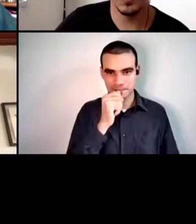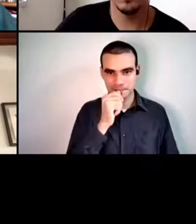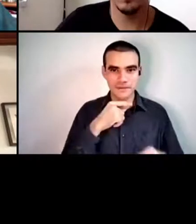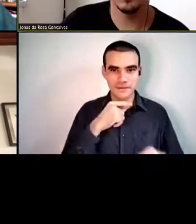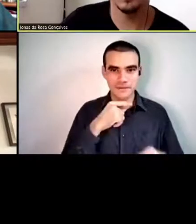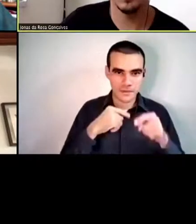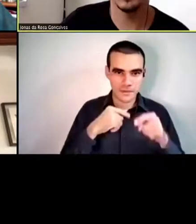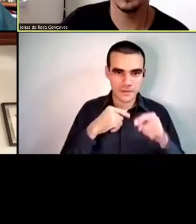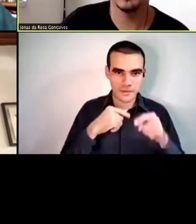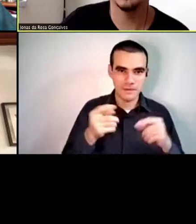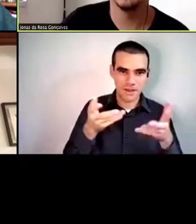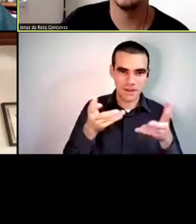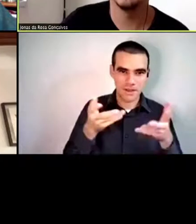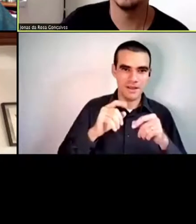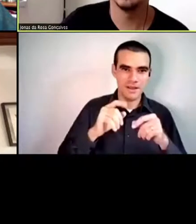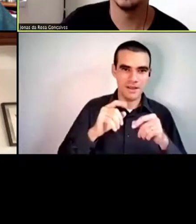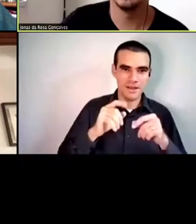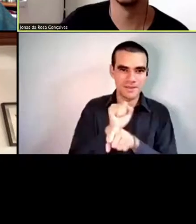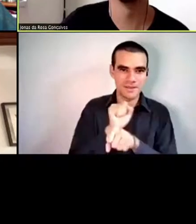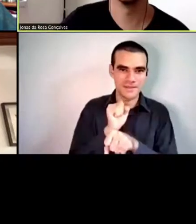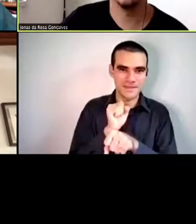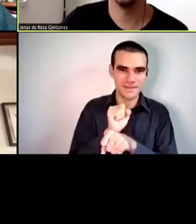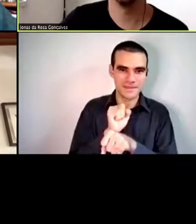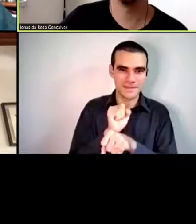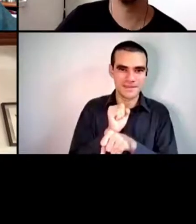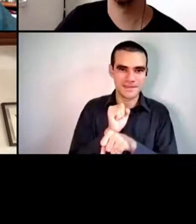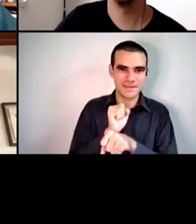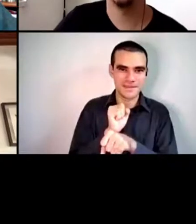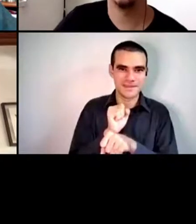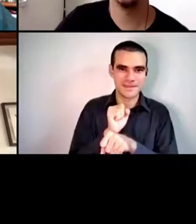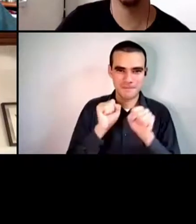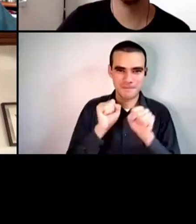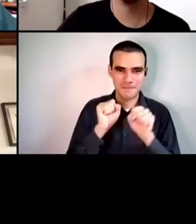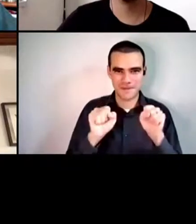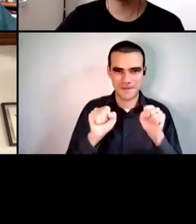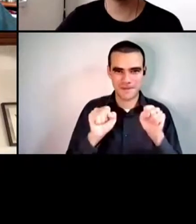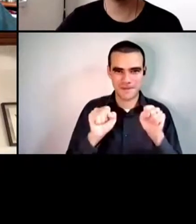My question was if I should answer now or all right.